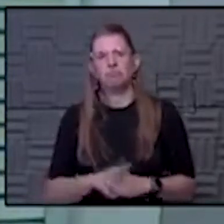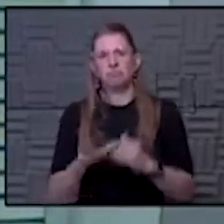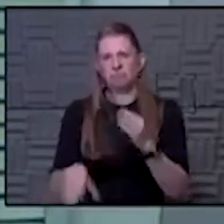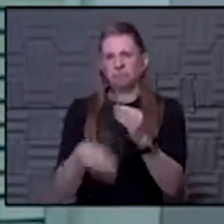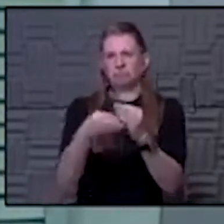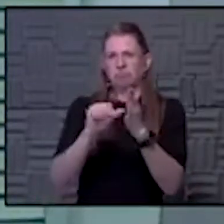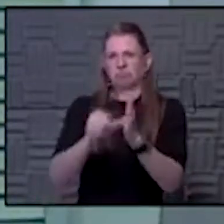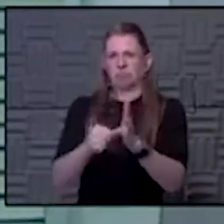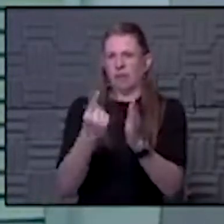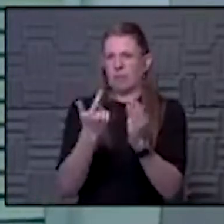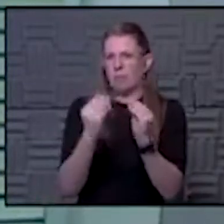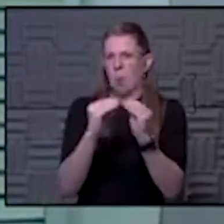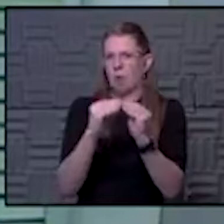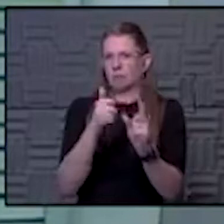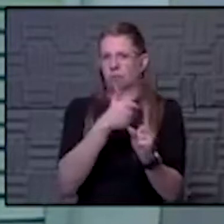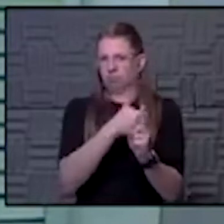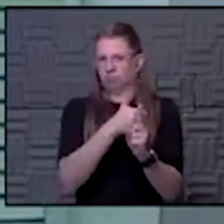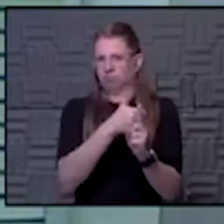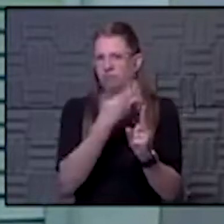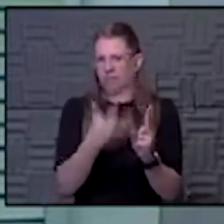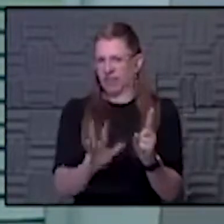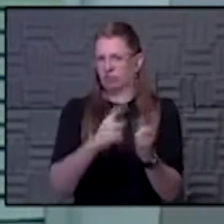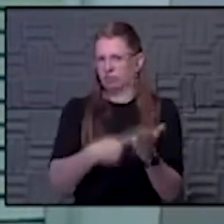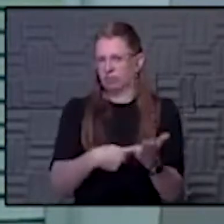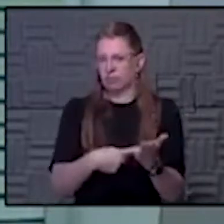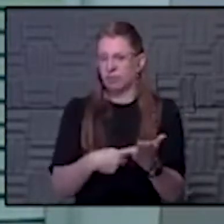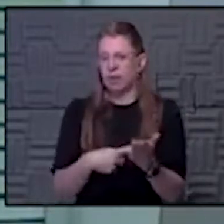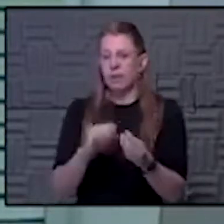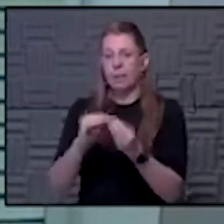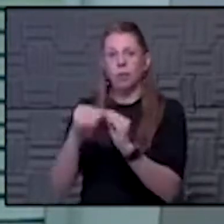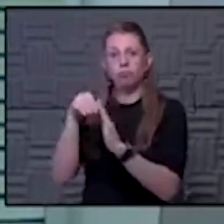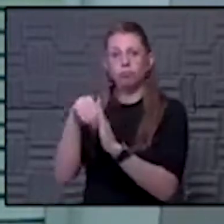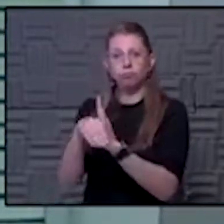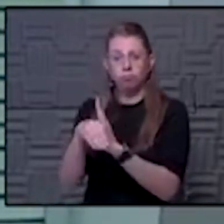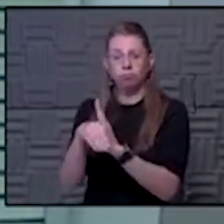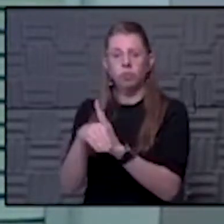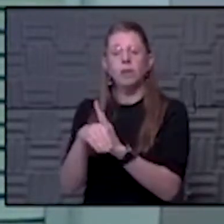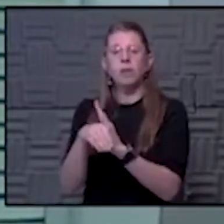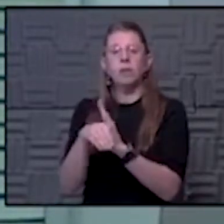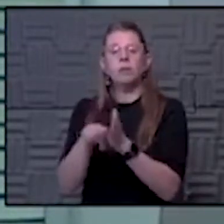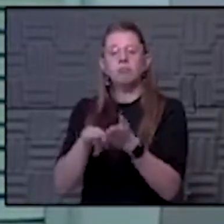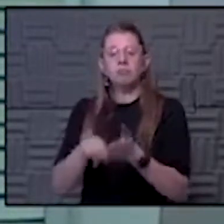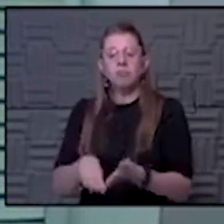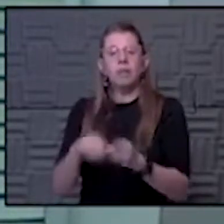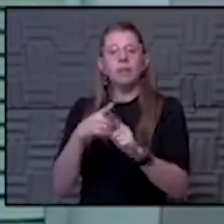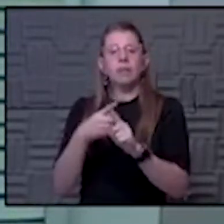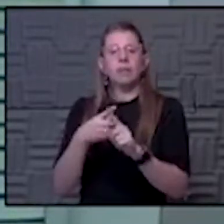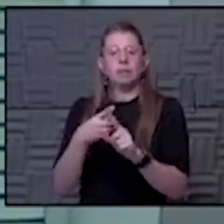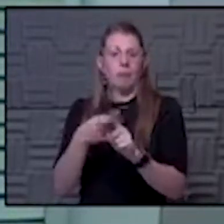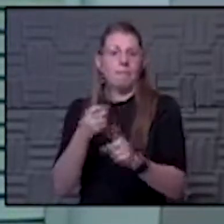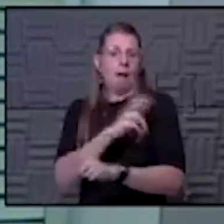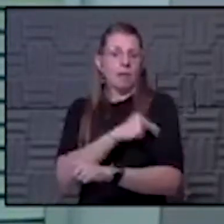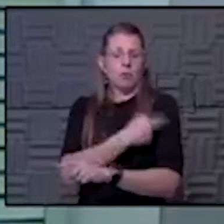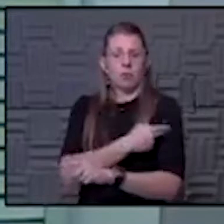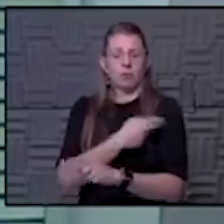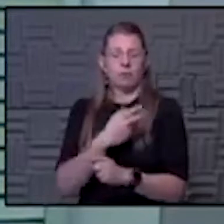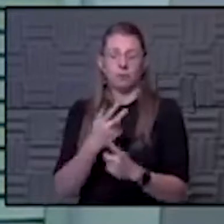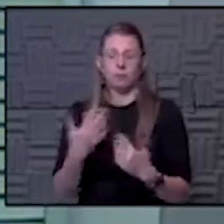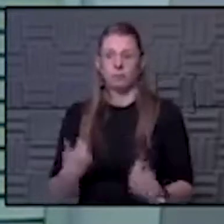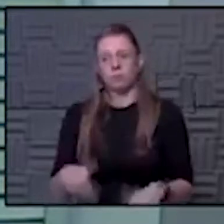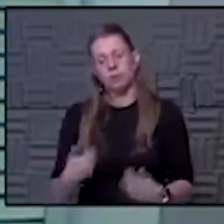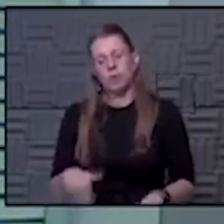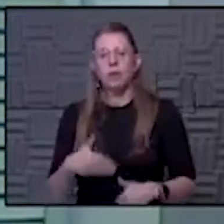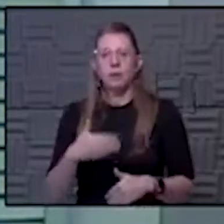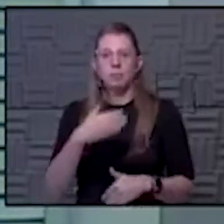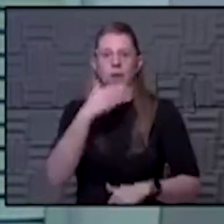governor talked about. We are seeing a leveling off a little bit of the numbers in hospitals, as you know, which is encouraging. We still, yesterday, from the